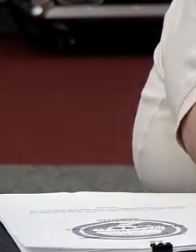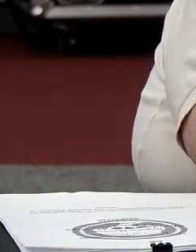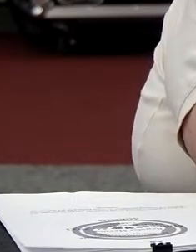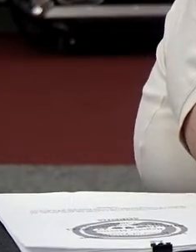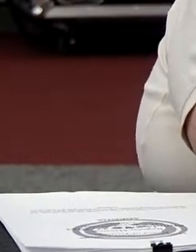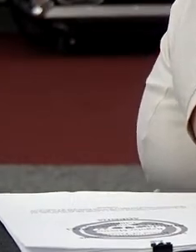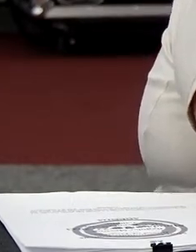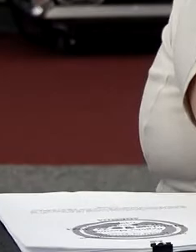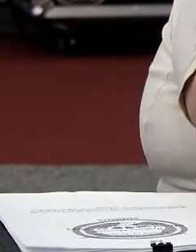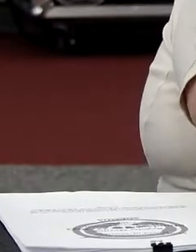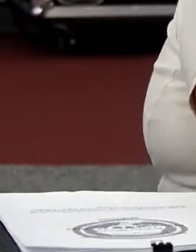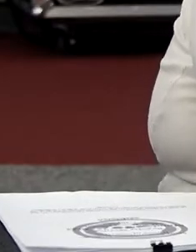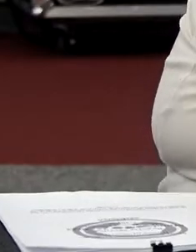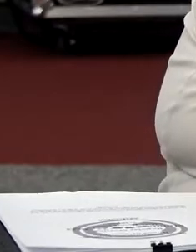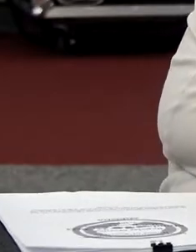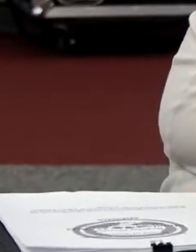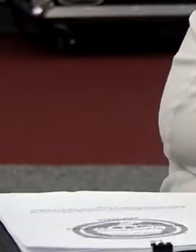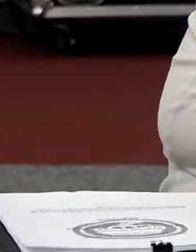Okay.